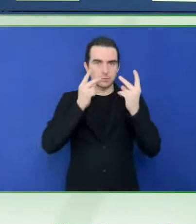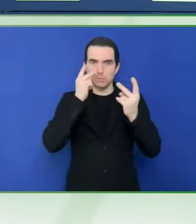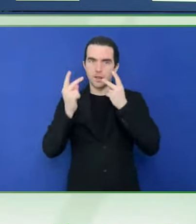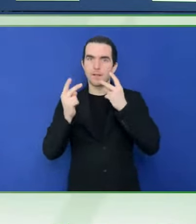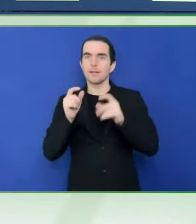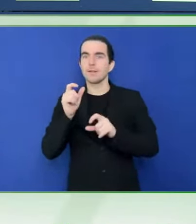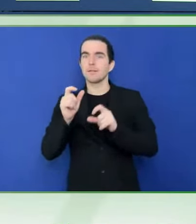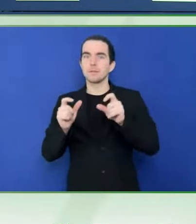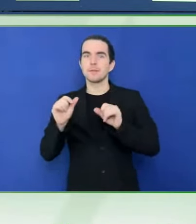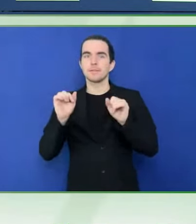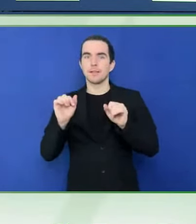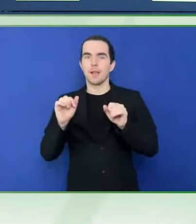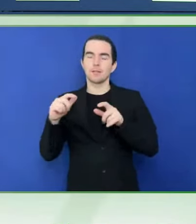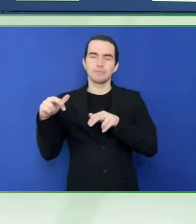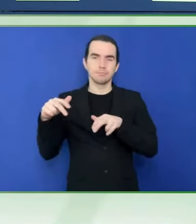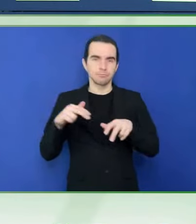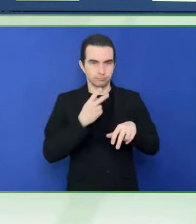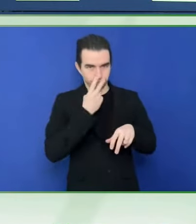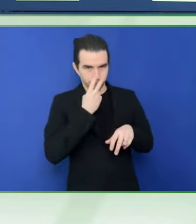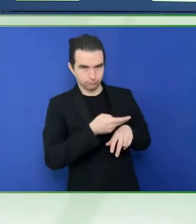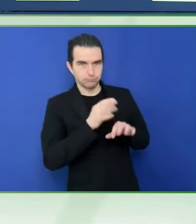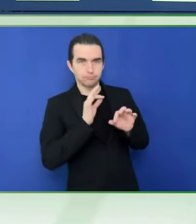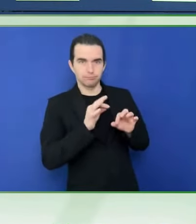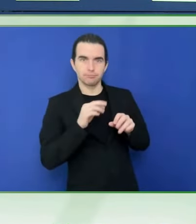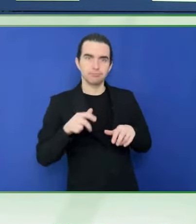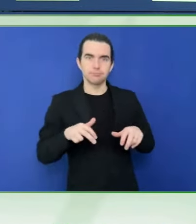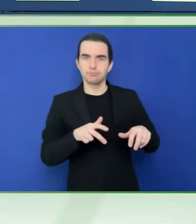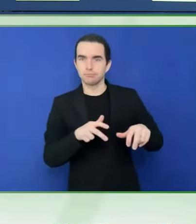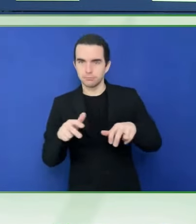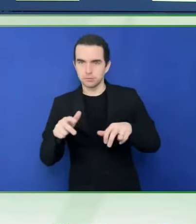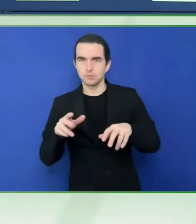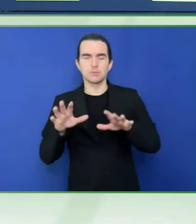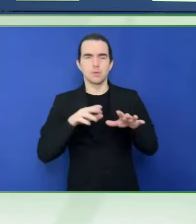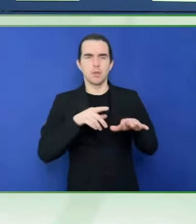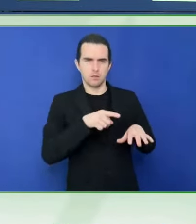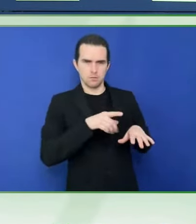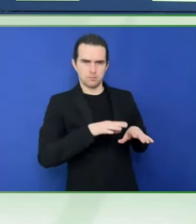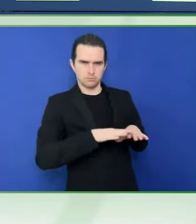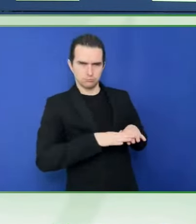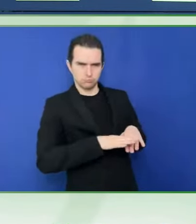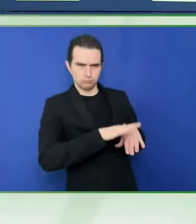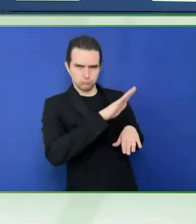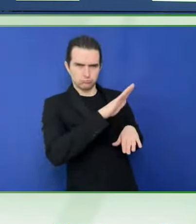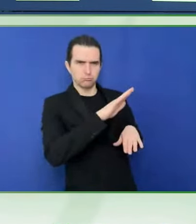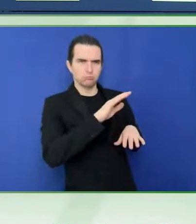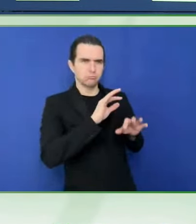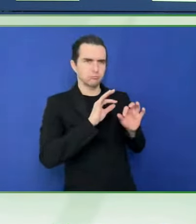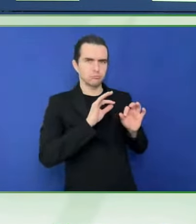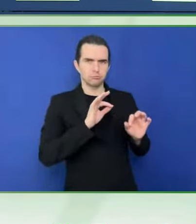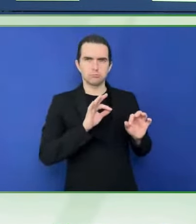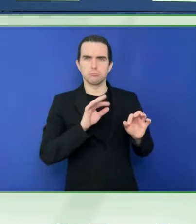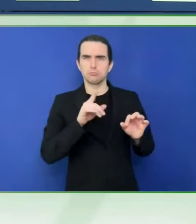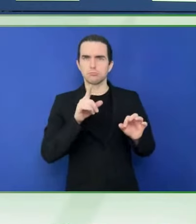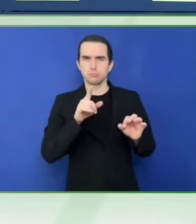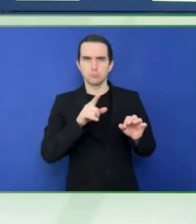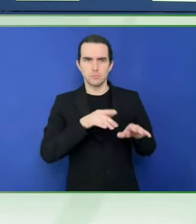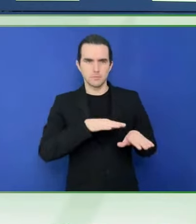inclination. So that the person on a wheelchair could get into